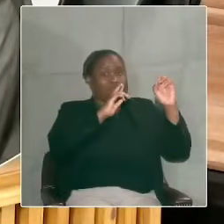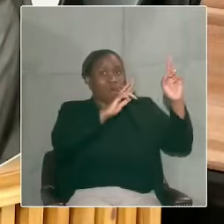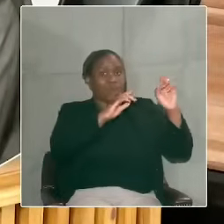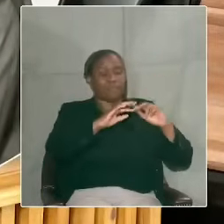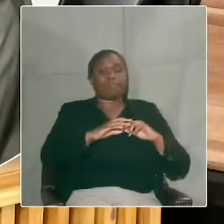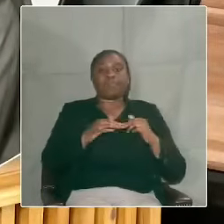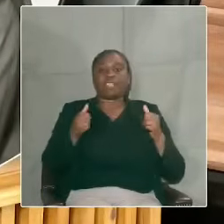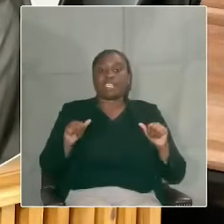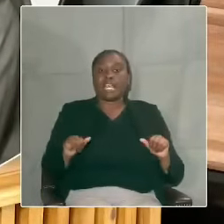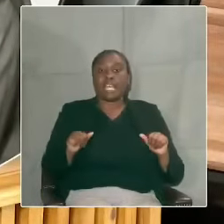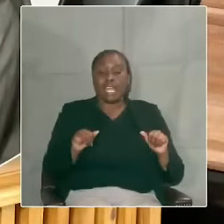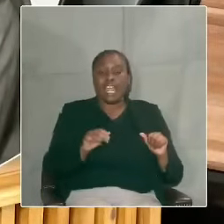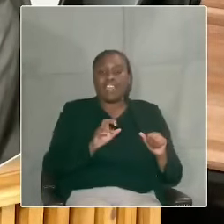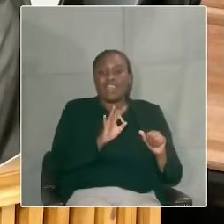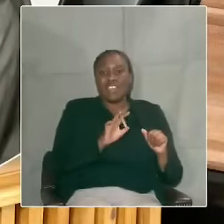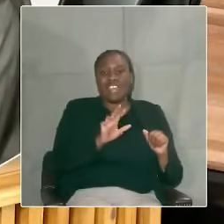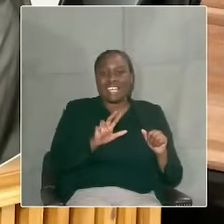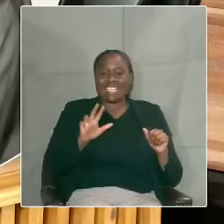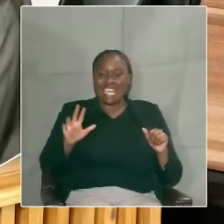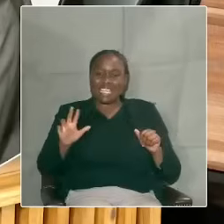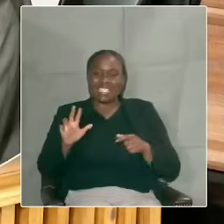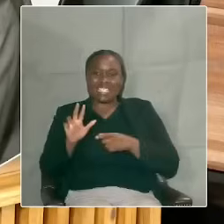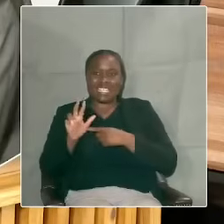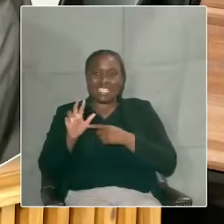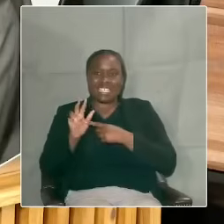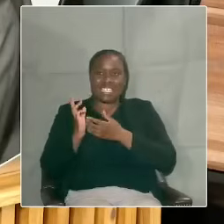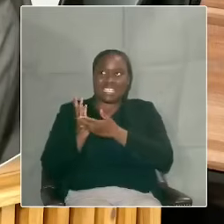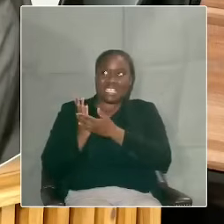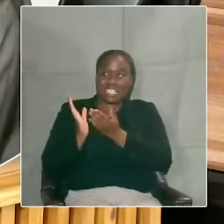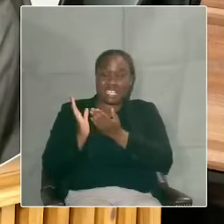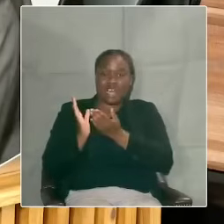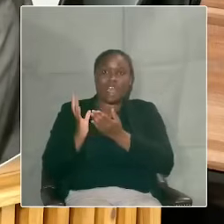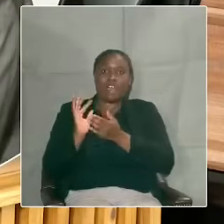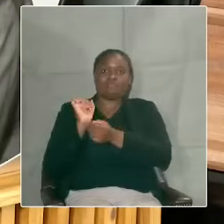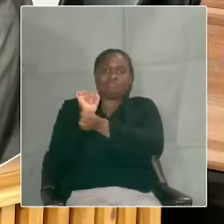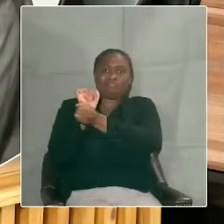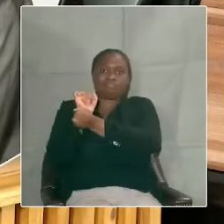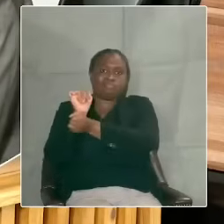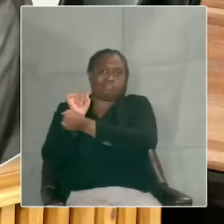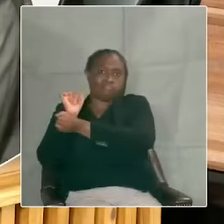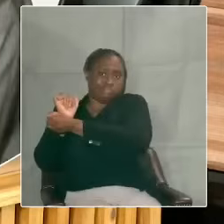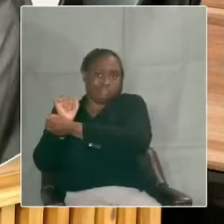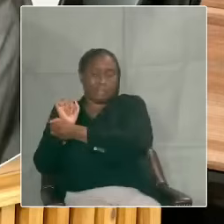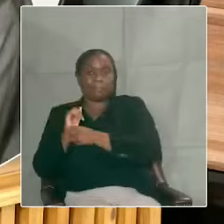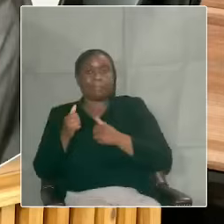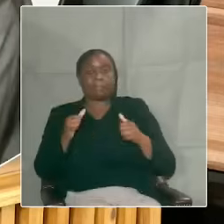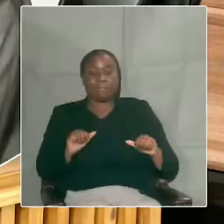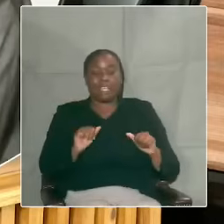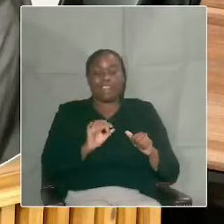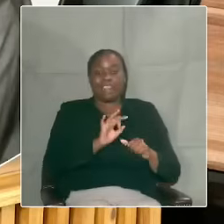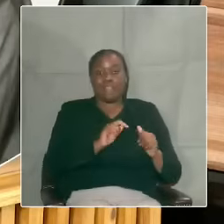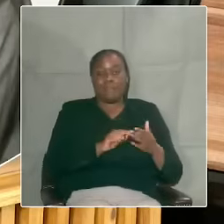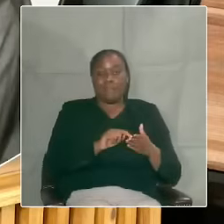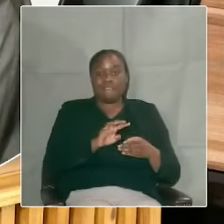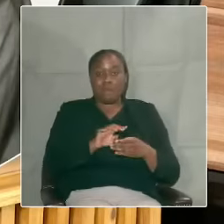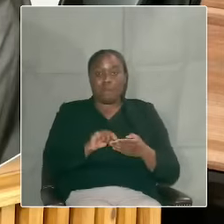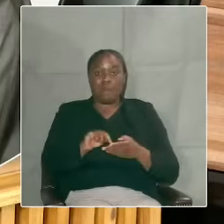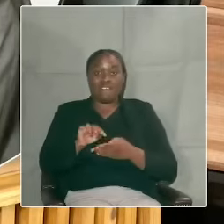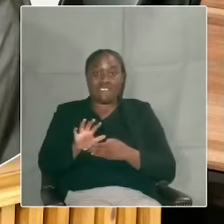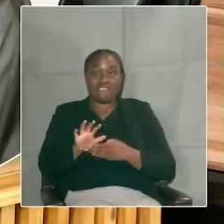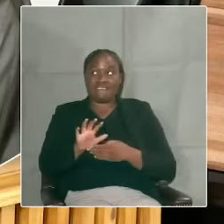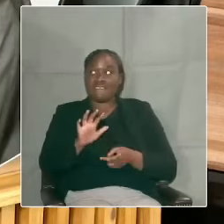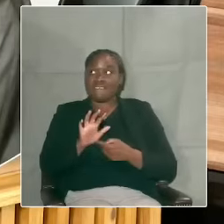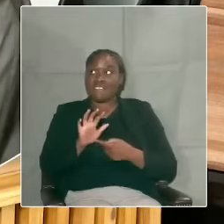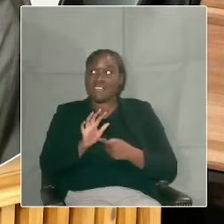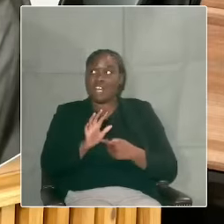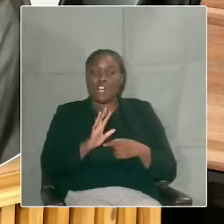the 388 suspects that had been arrested. And then in 3.4.5, you deal with parallel dockets